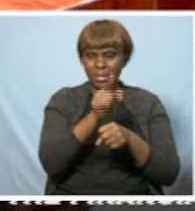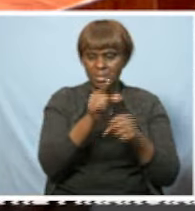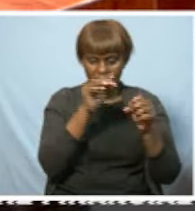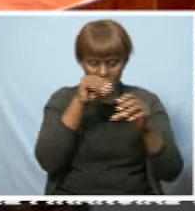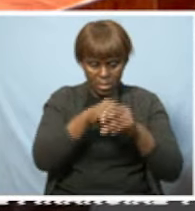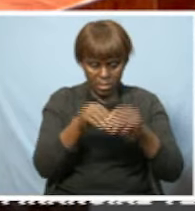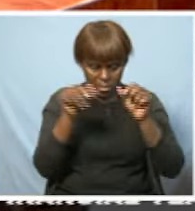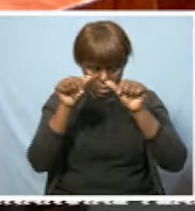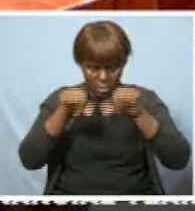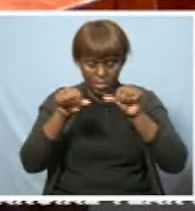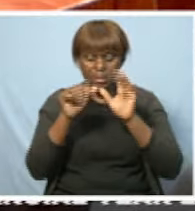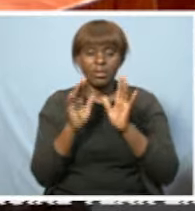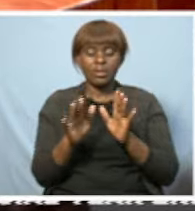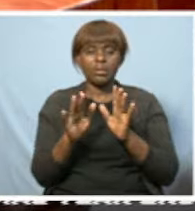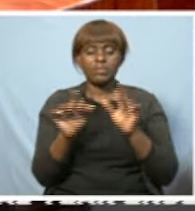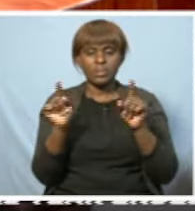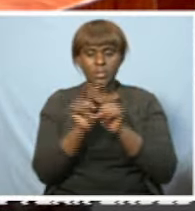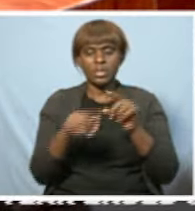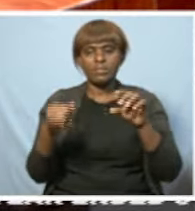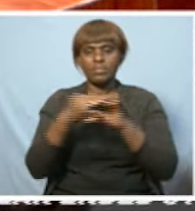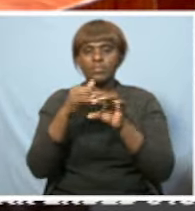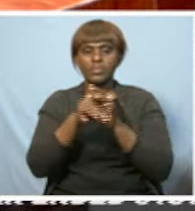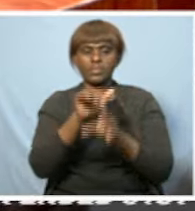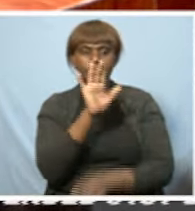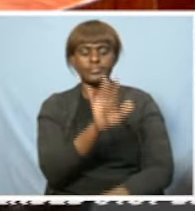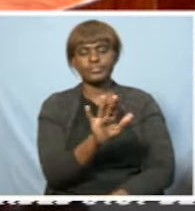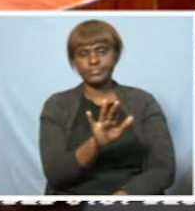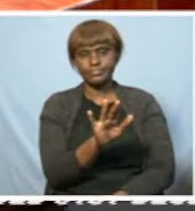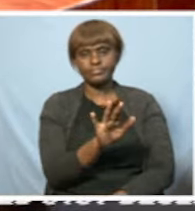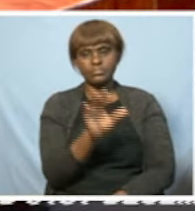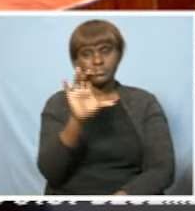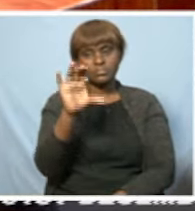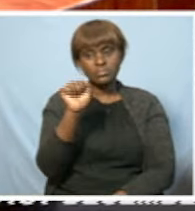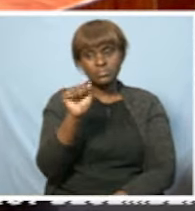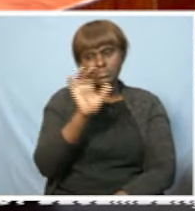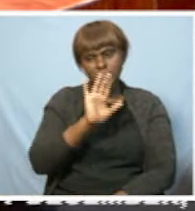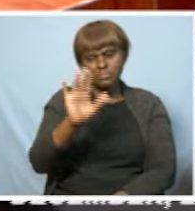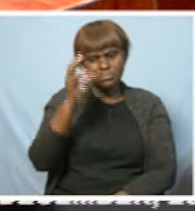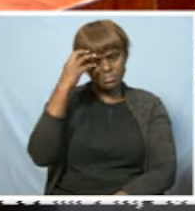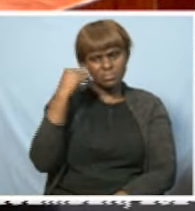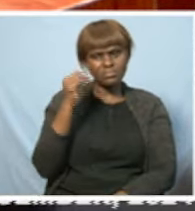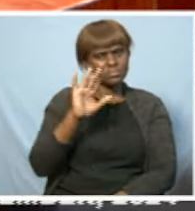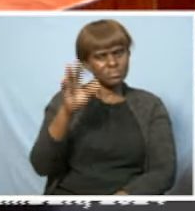auditor is involved. CS, it's your office